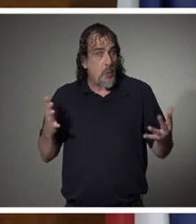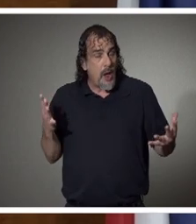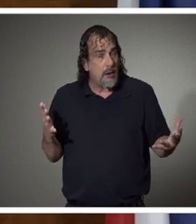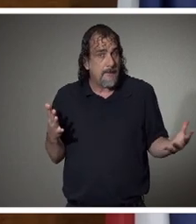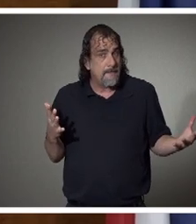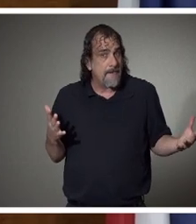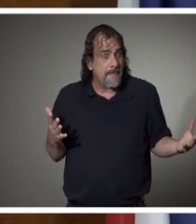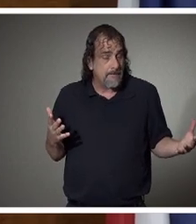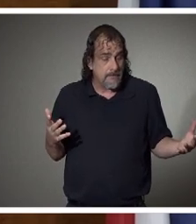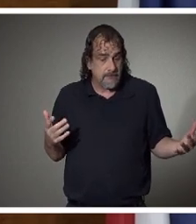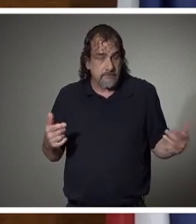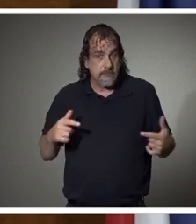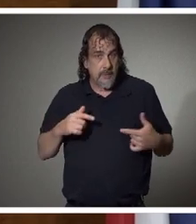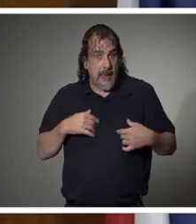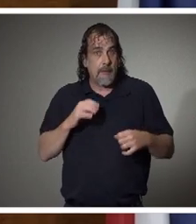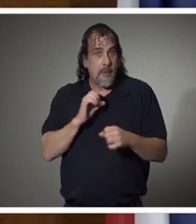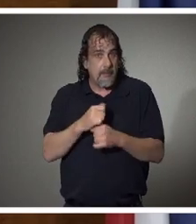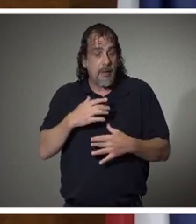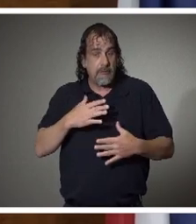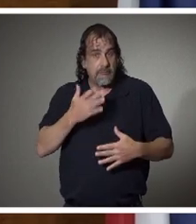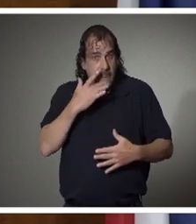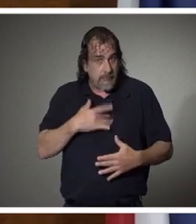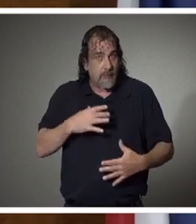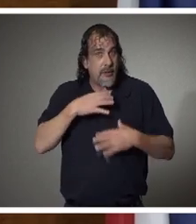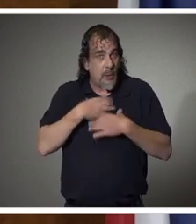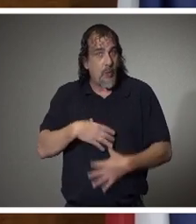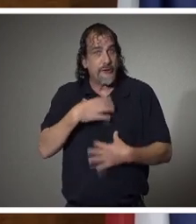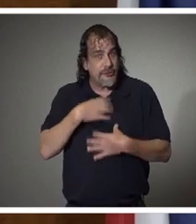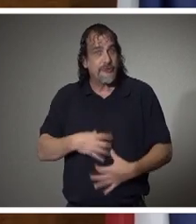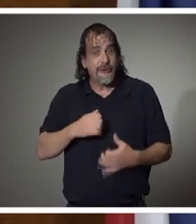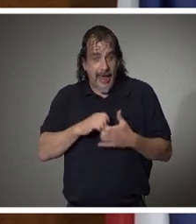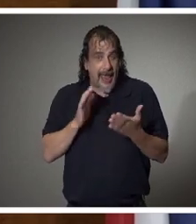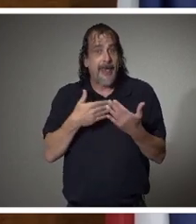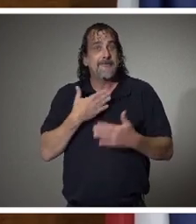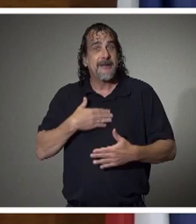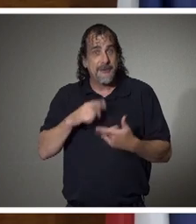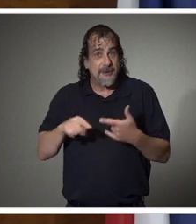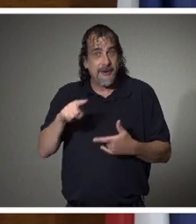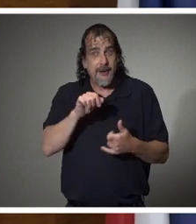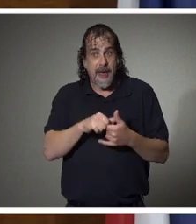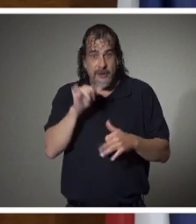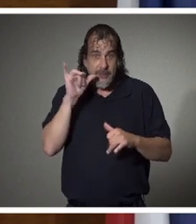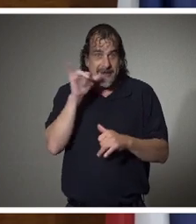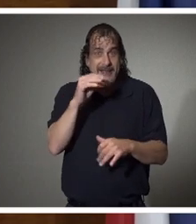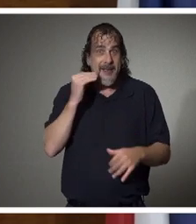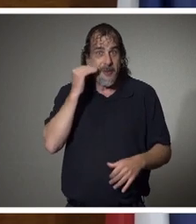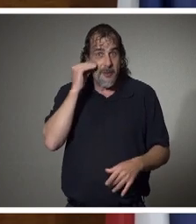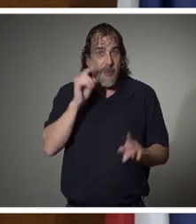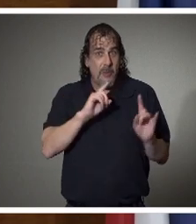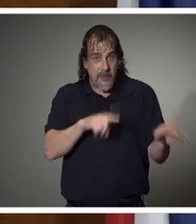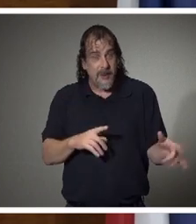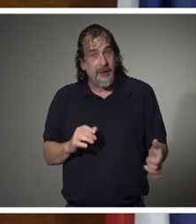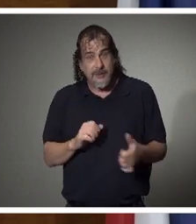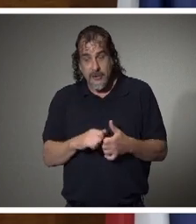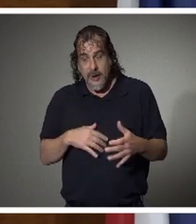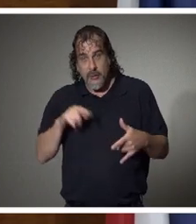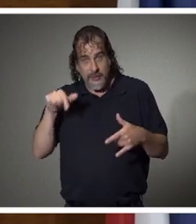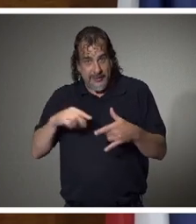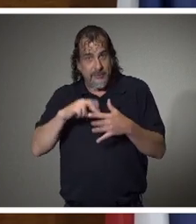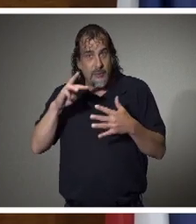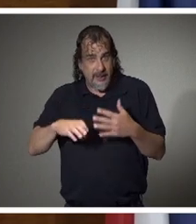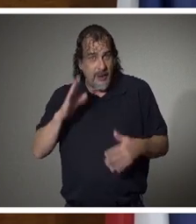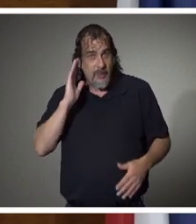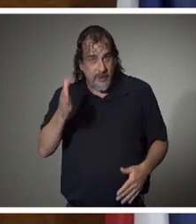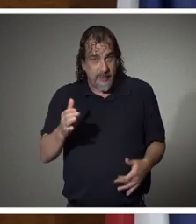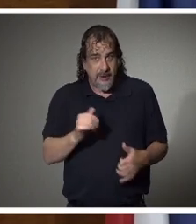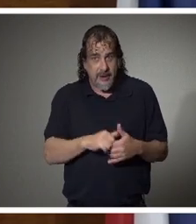to make birthday wishes at a minimum through as long as we have a shelter in place in order, and so I will do that over the weekend. And